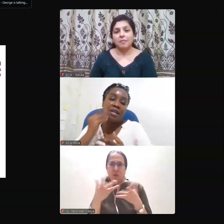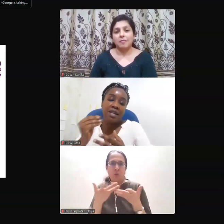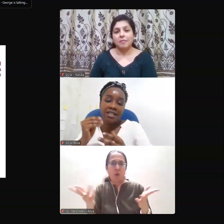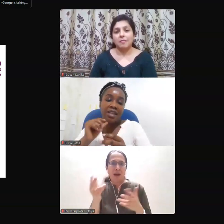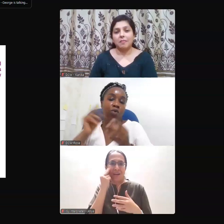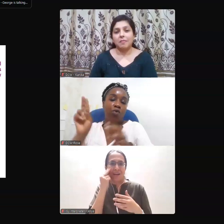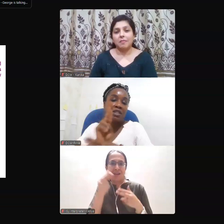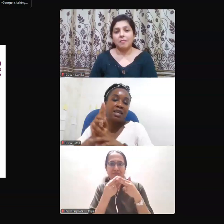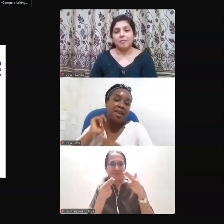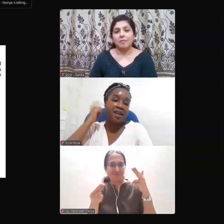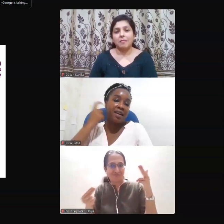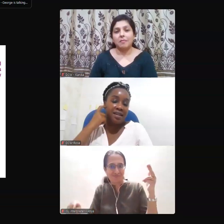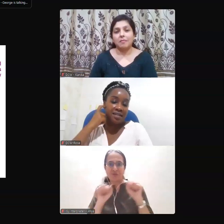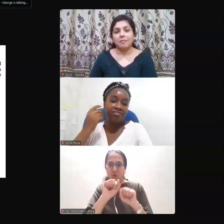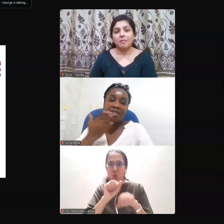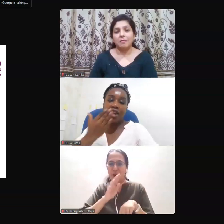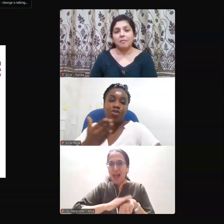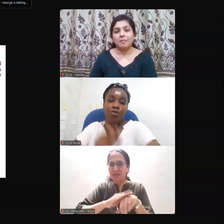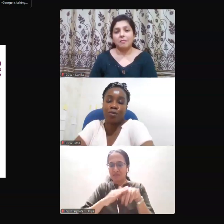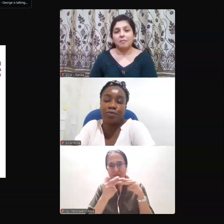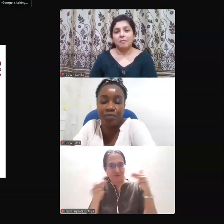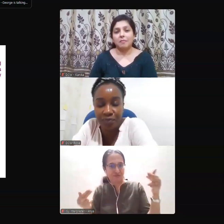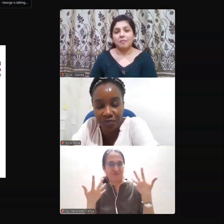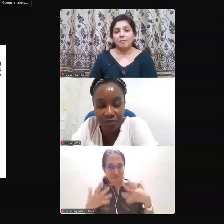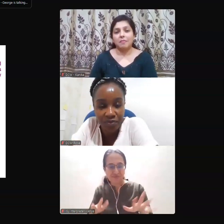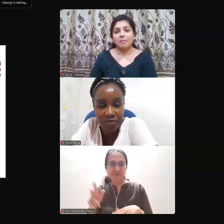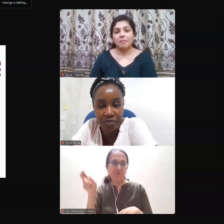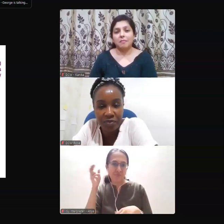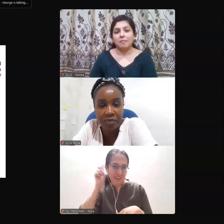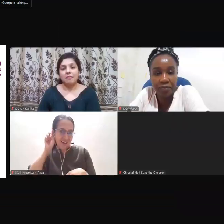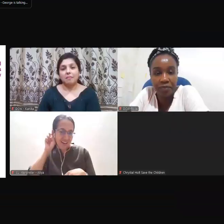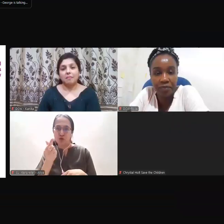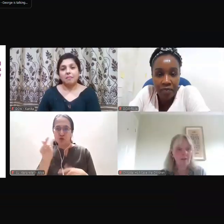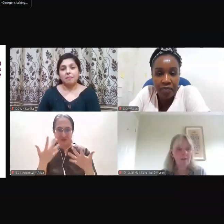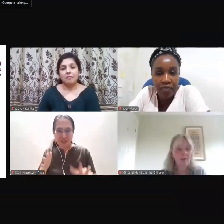mentioned, and also Kanika has talked about her experience of using the hearing aid. Thank you.